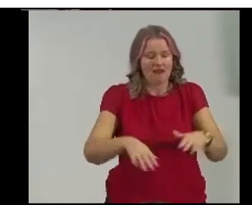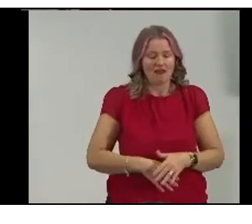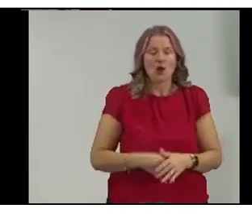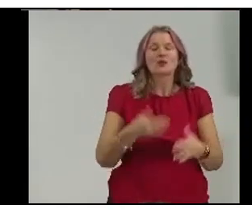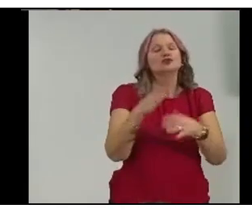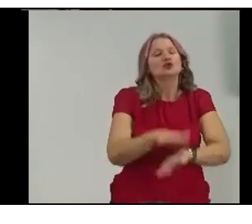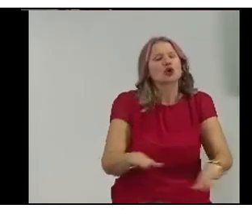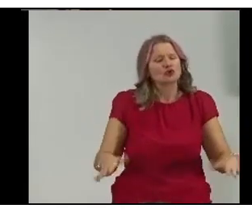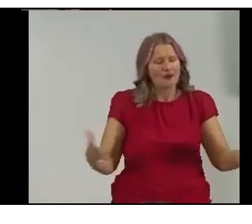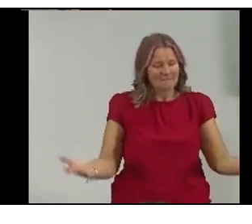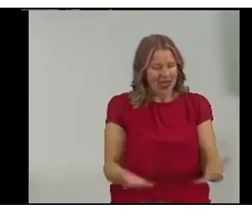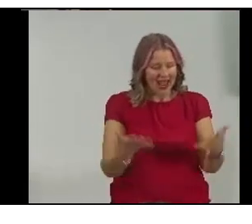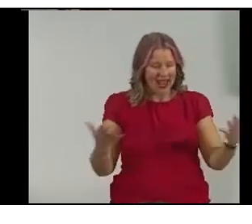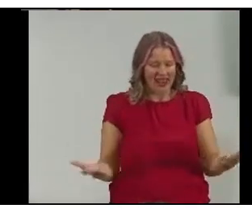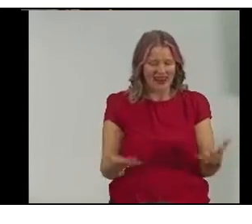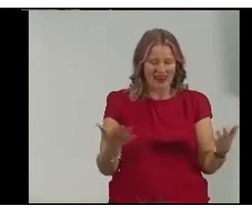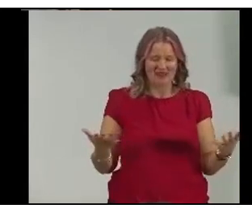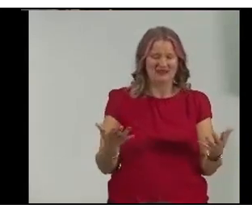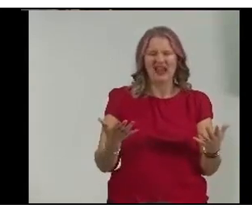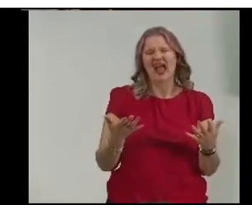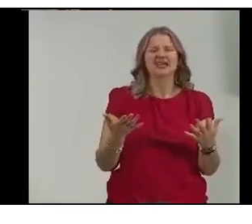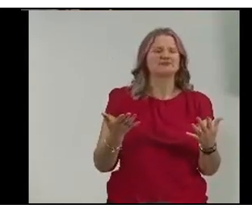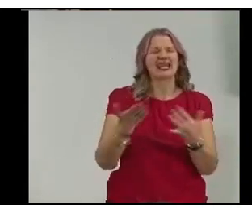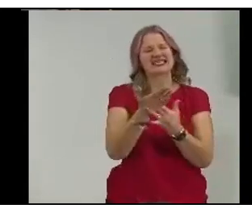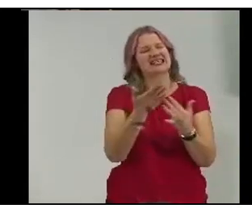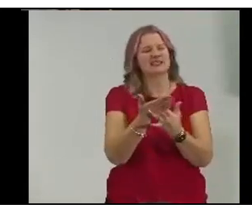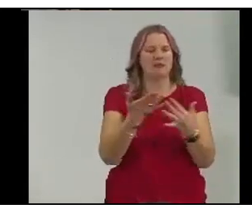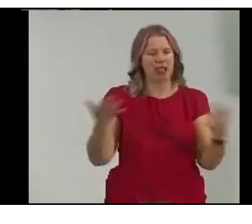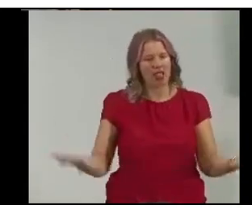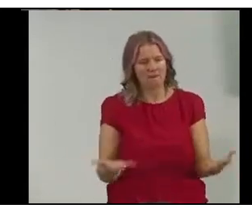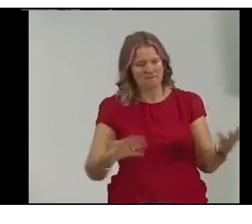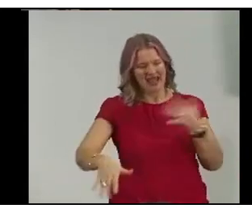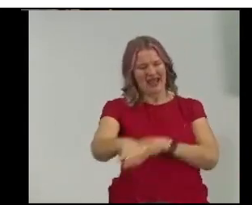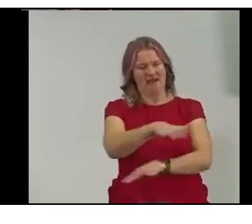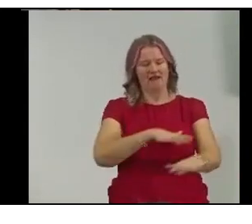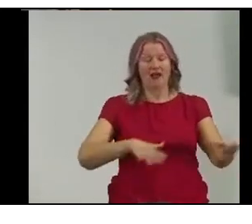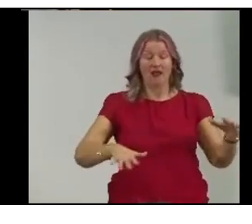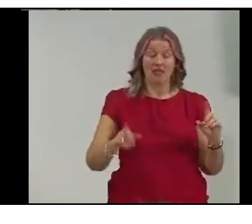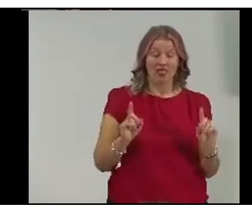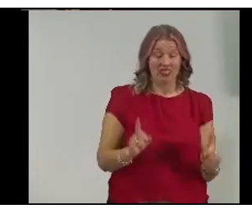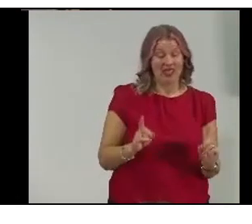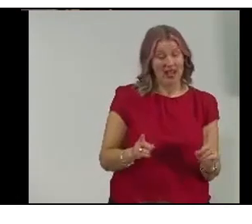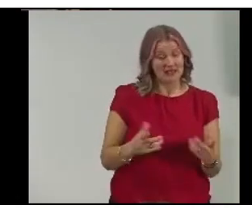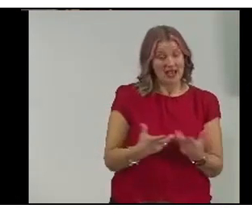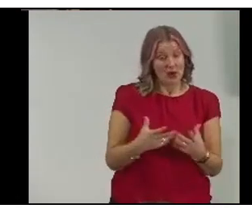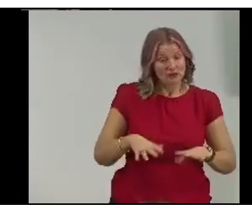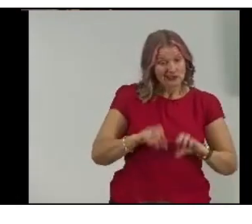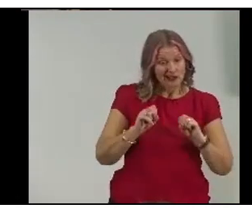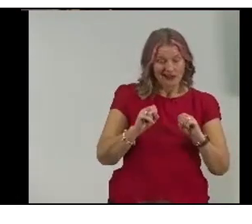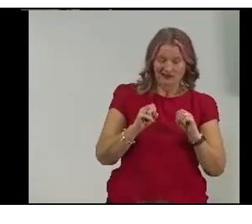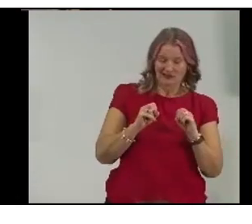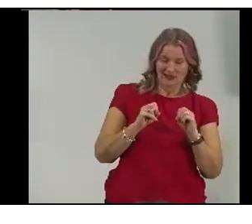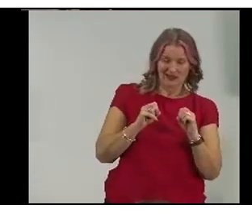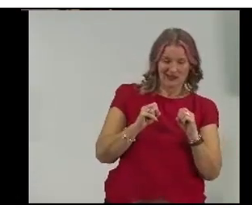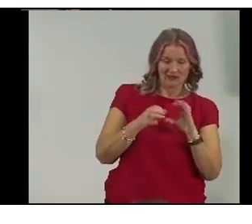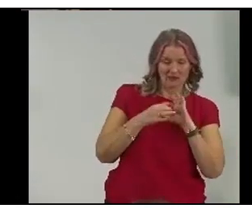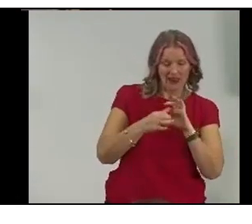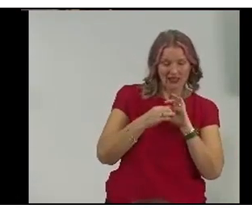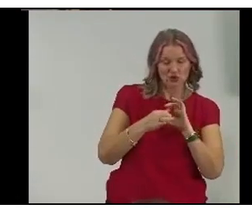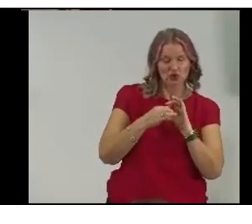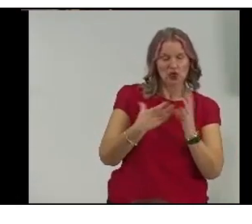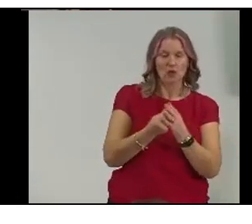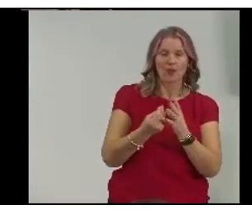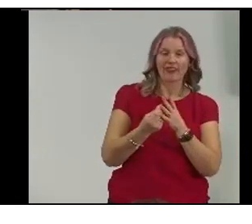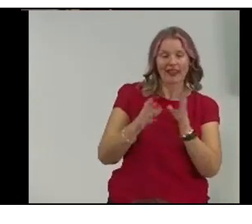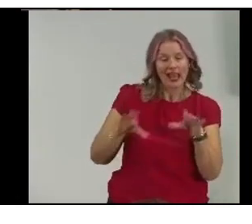kids playing, that they were going to be in an accessible playground. And it was really interesting because that's how it started our relationship with DDB, the agency